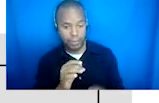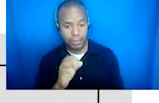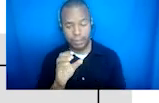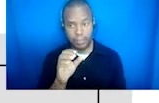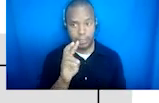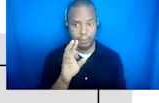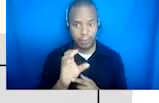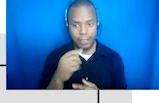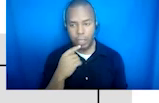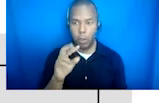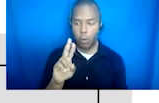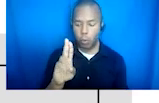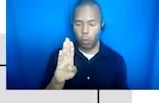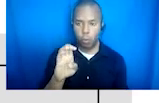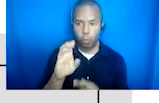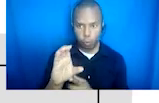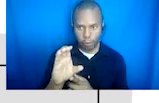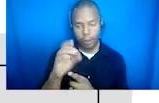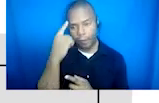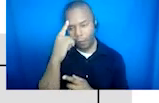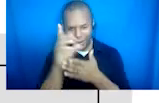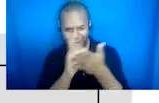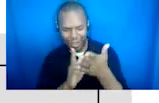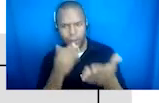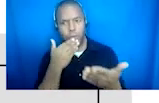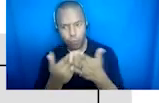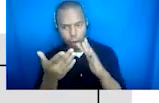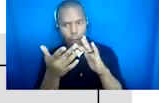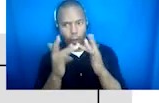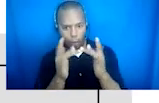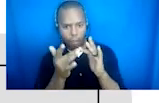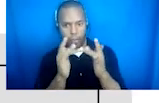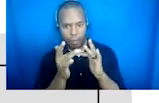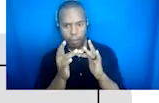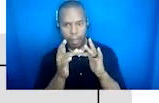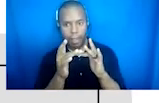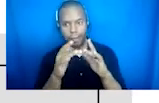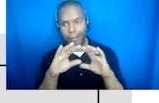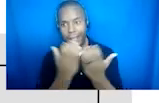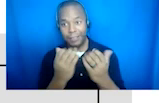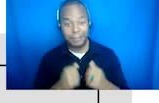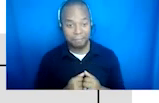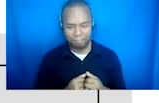is the rubric for helping design good online courses. Oh, you must have went to your session, Sue.